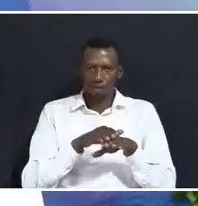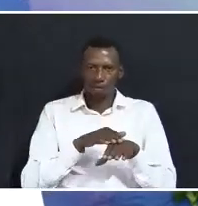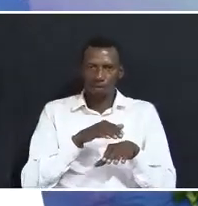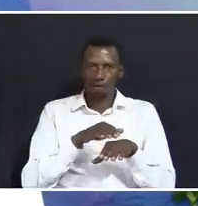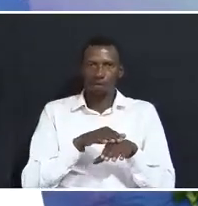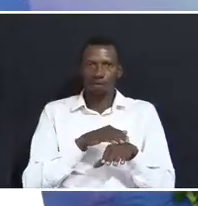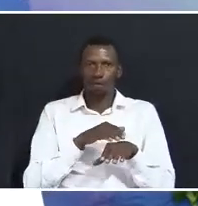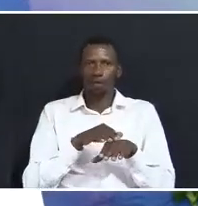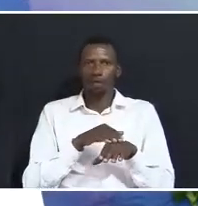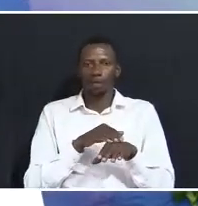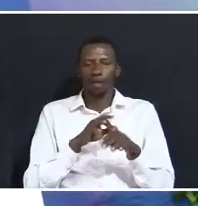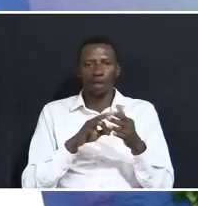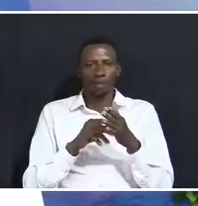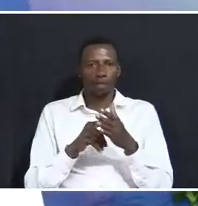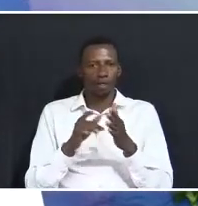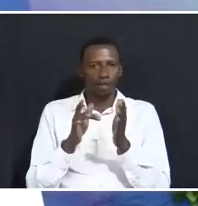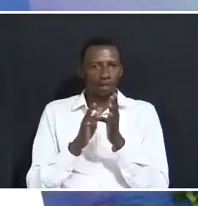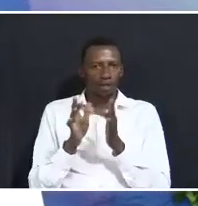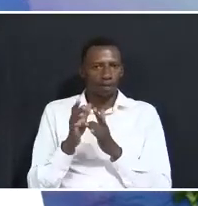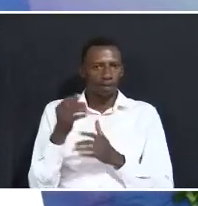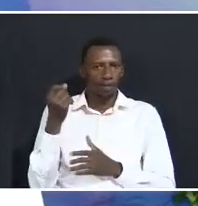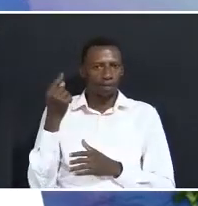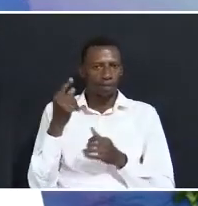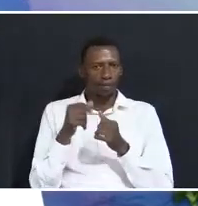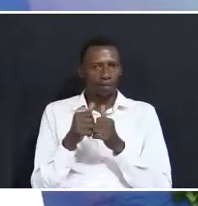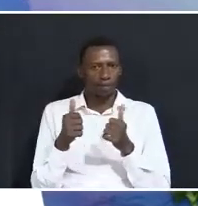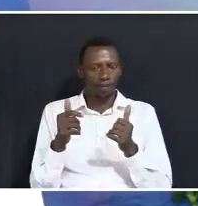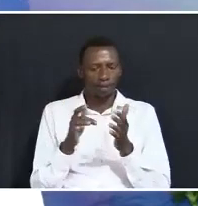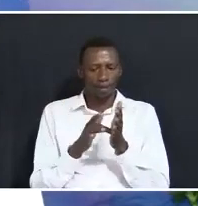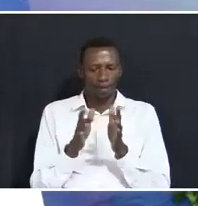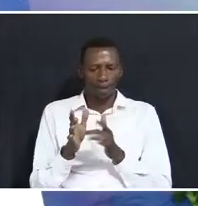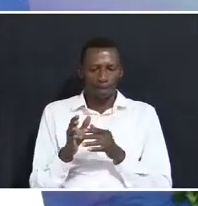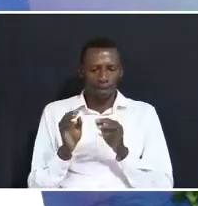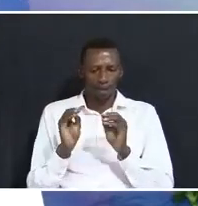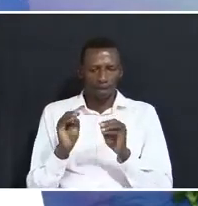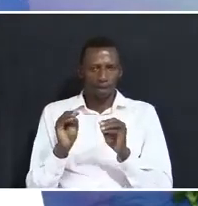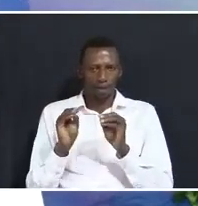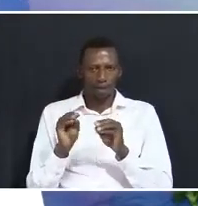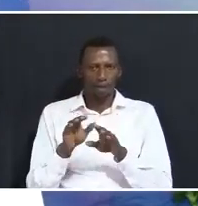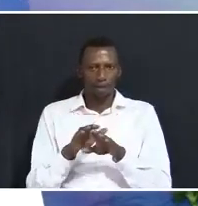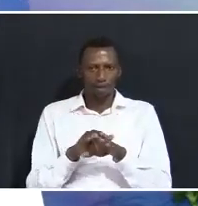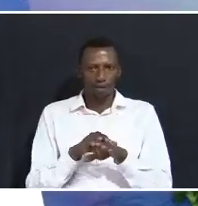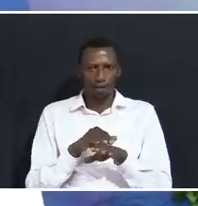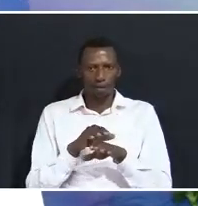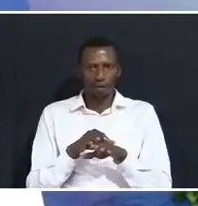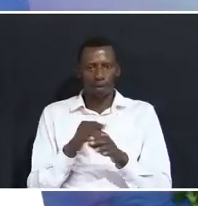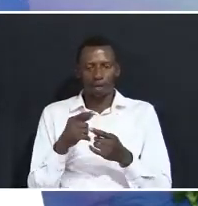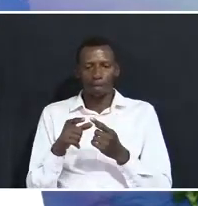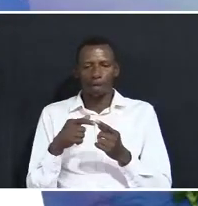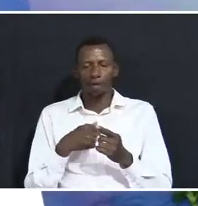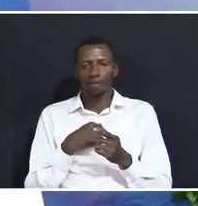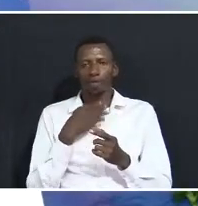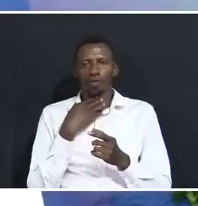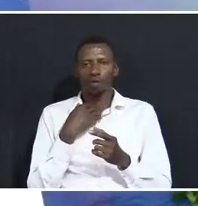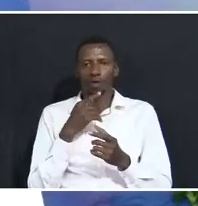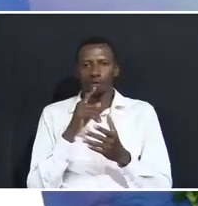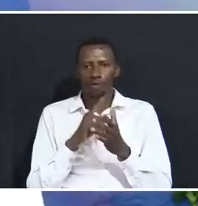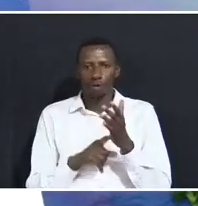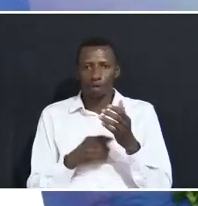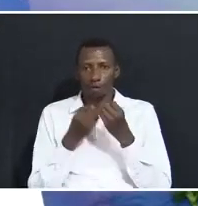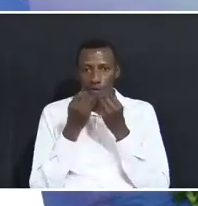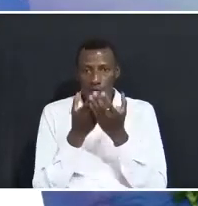seems Jesus understood this, and he takes his time slowly. But what I would like to bring to attention is the fact that by the time